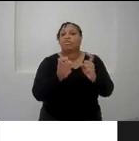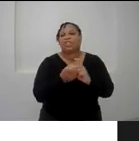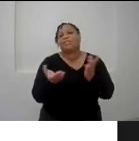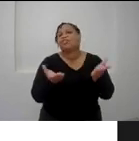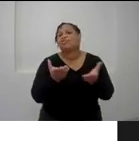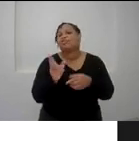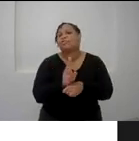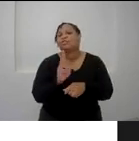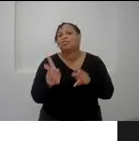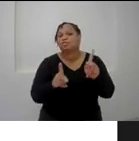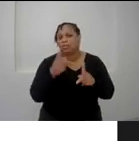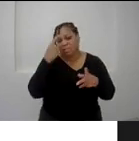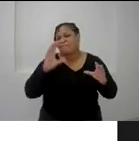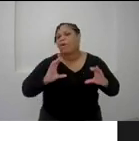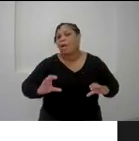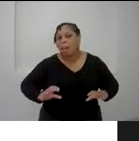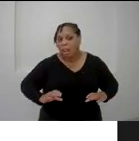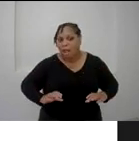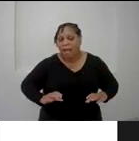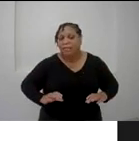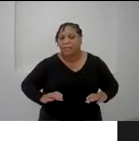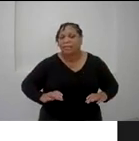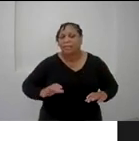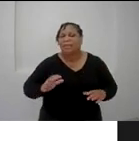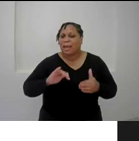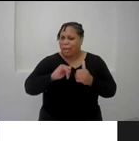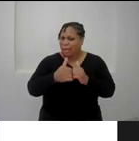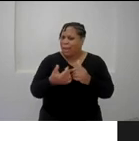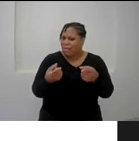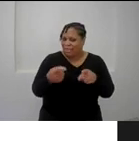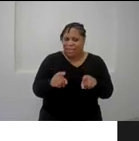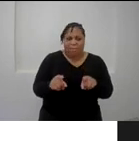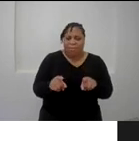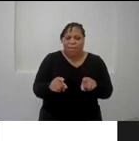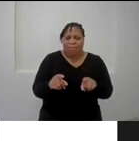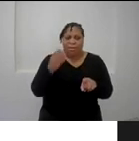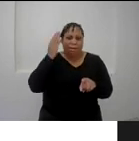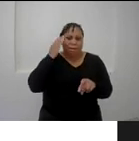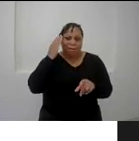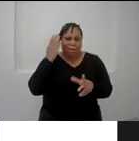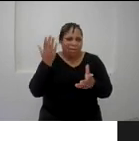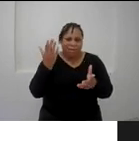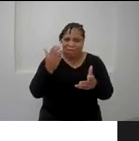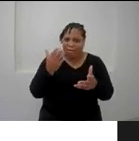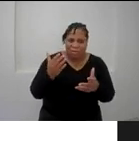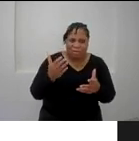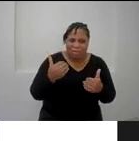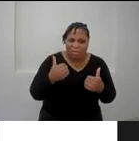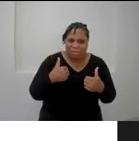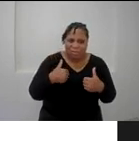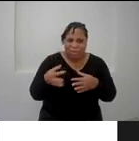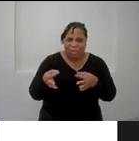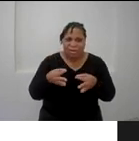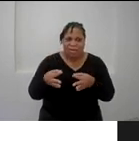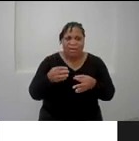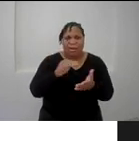to clients and how that came about. Because I know any in interactions I've had with Mid-Atlantic Wellness